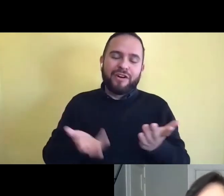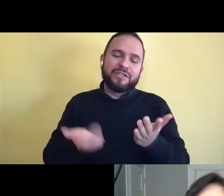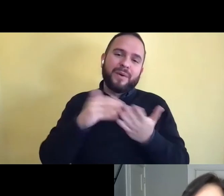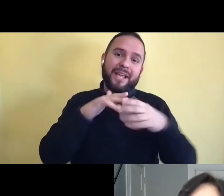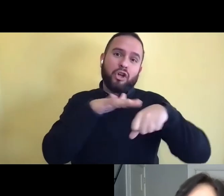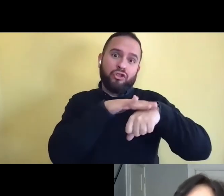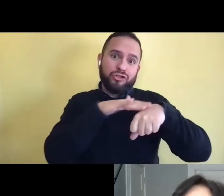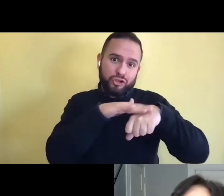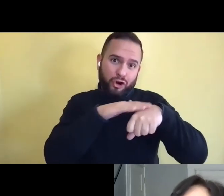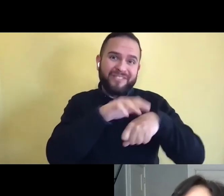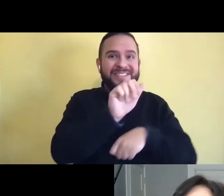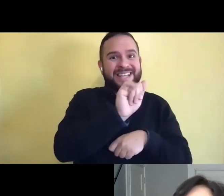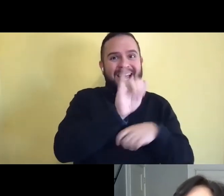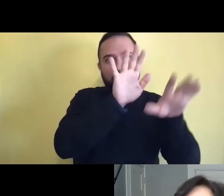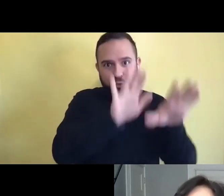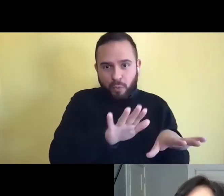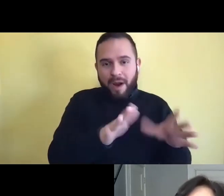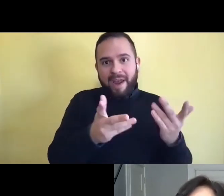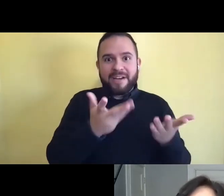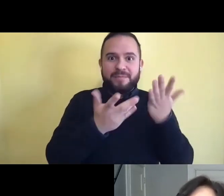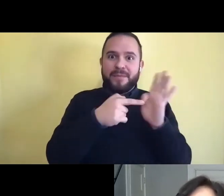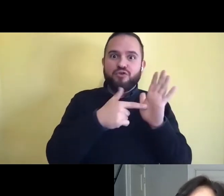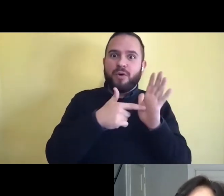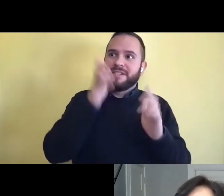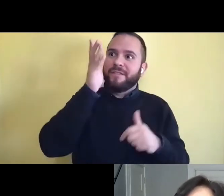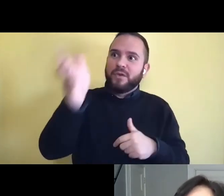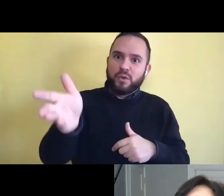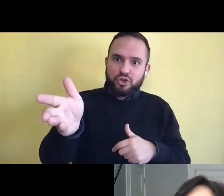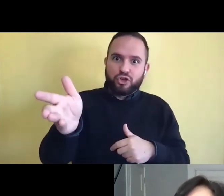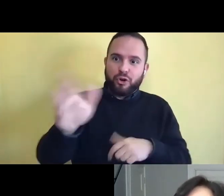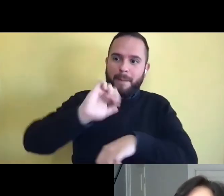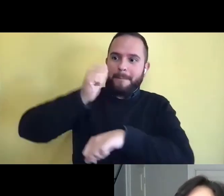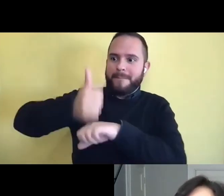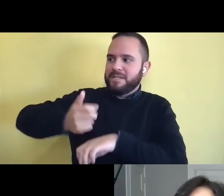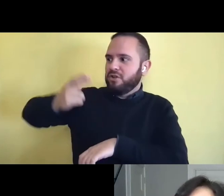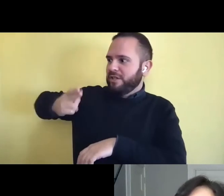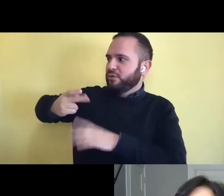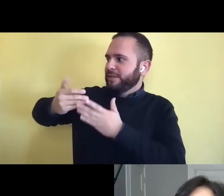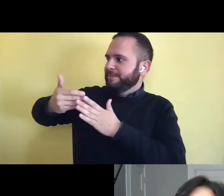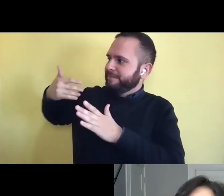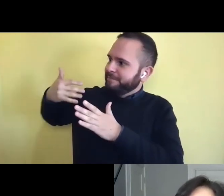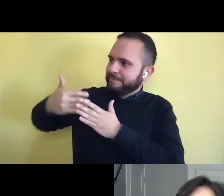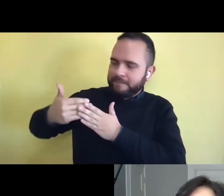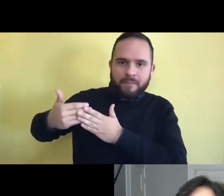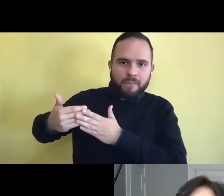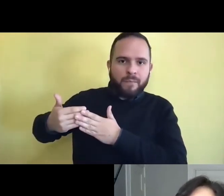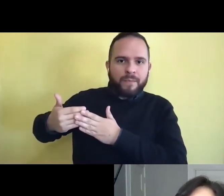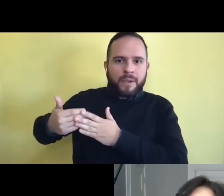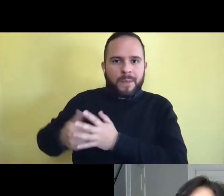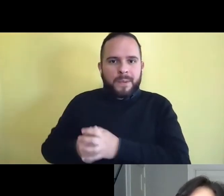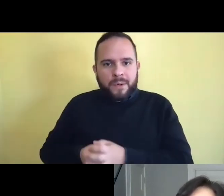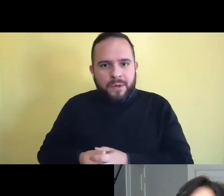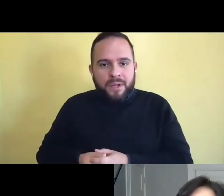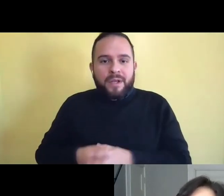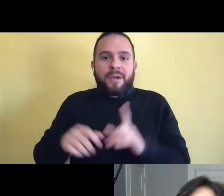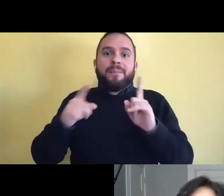really great at modeling the future based on the past, based on history. And I think in order to